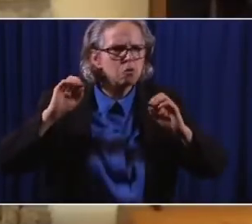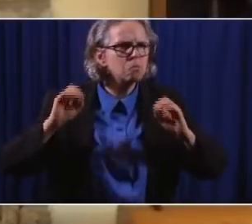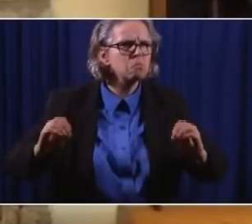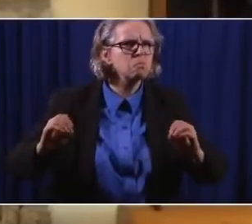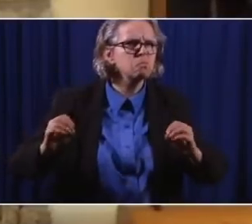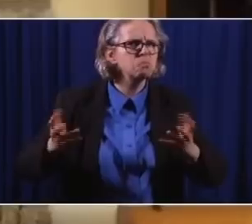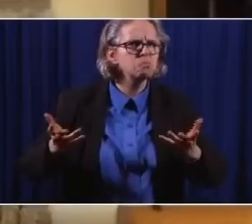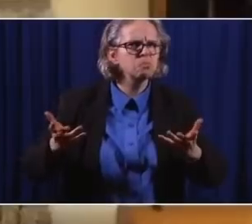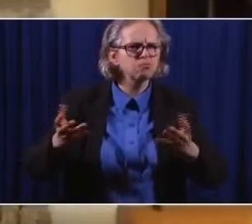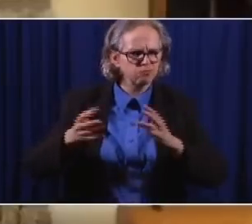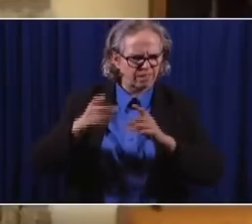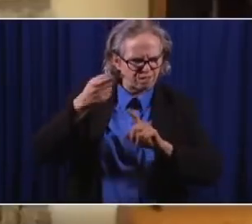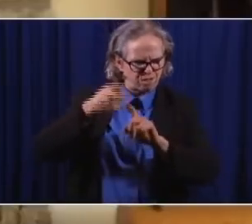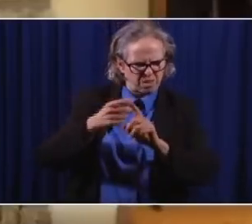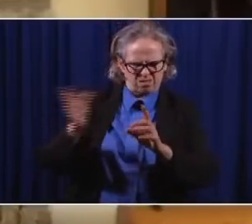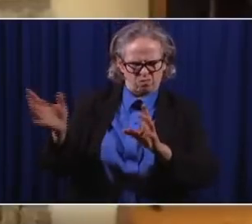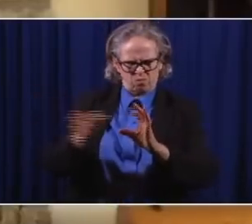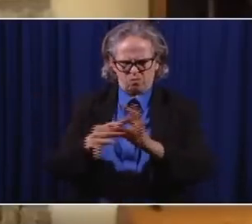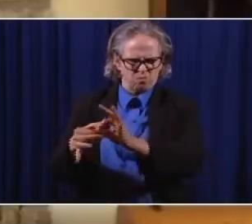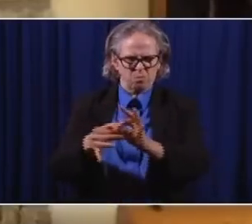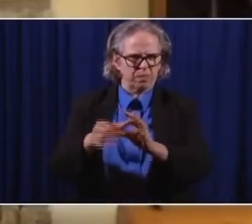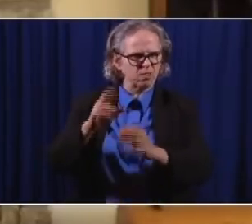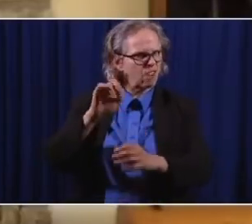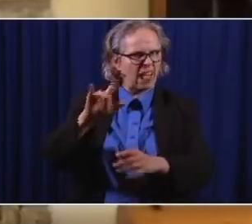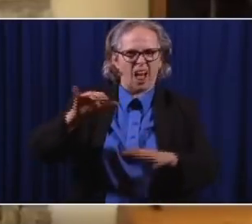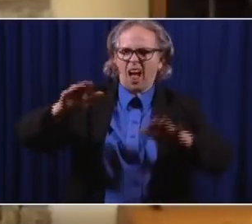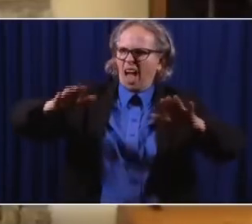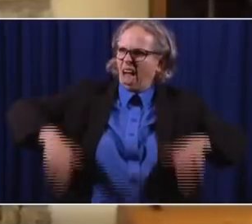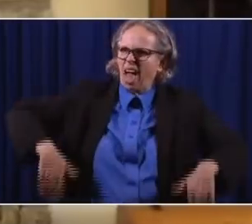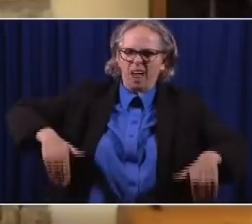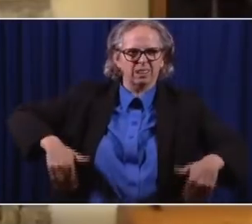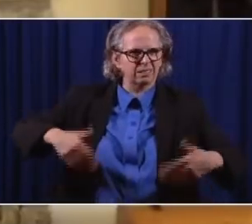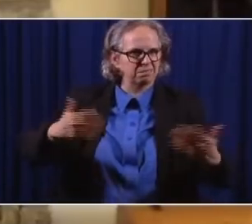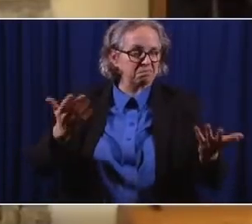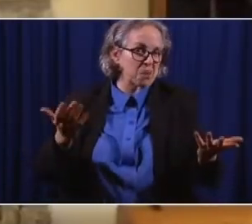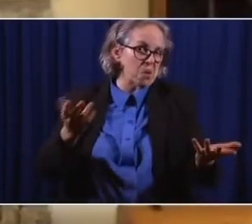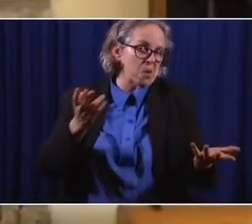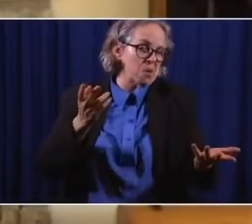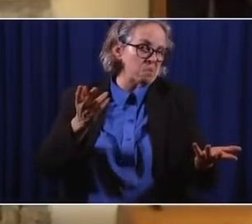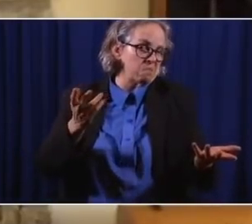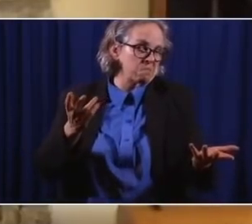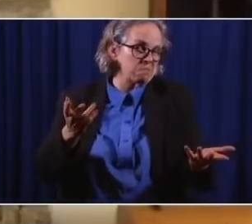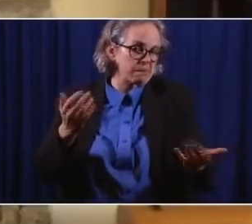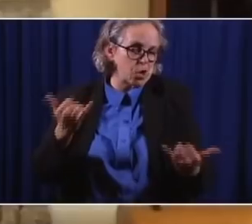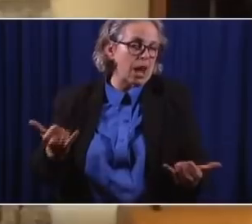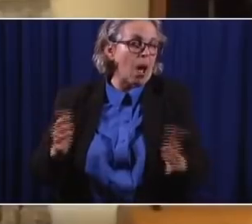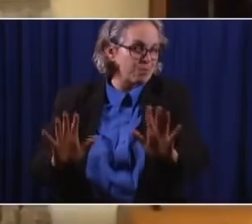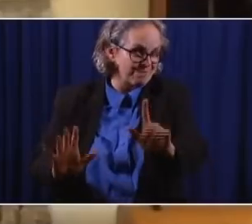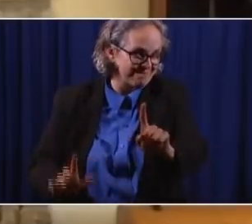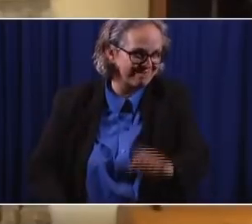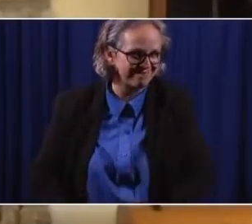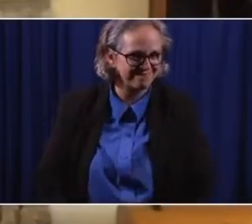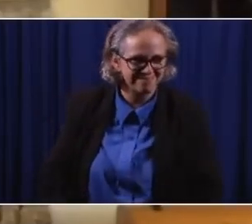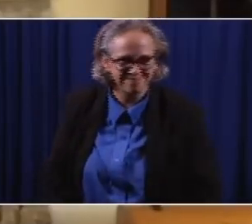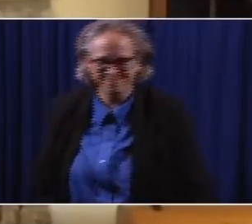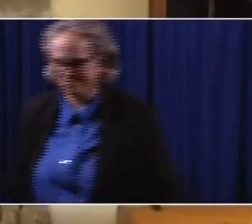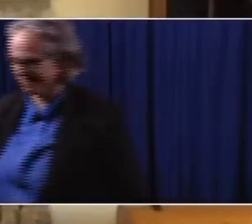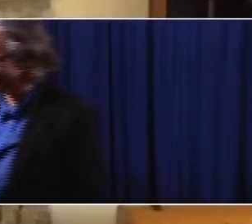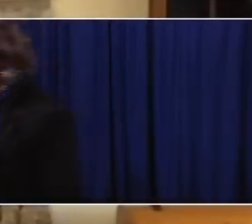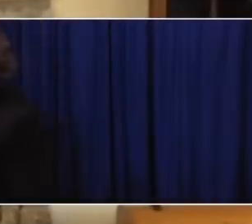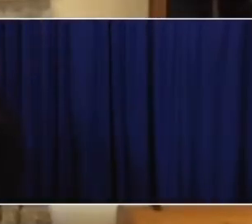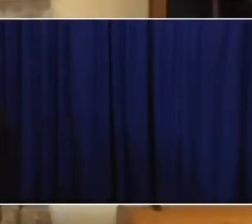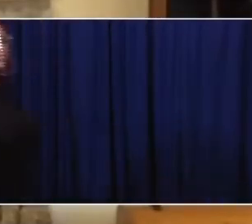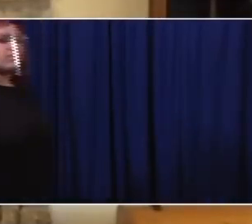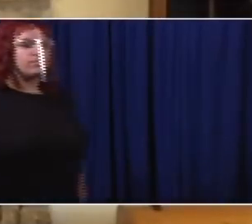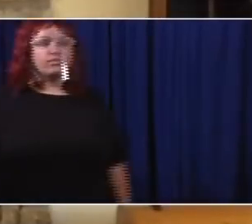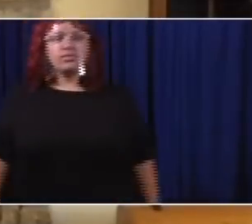what's going on. So to my knowledge, we don't have any that we know of. Next question is from John